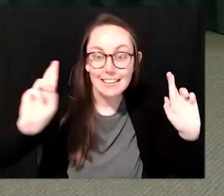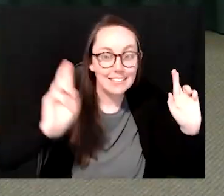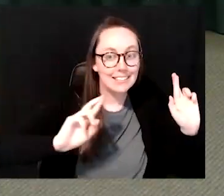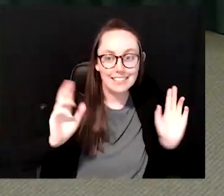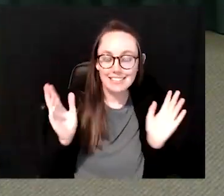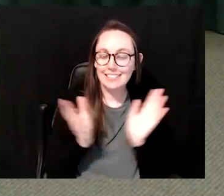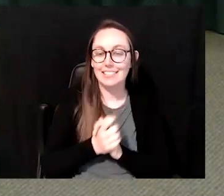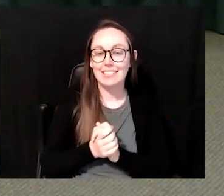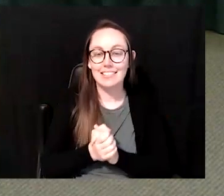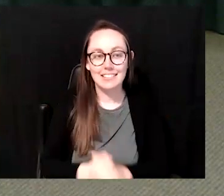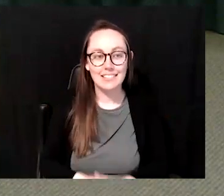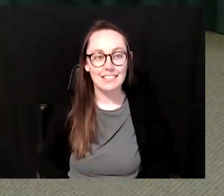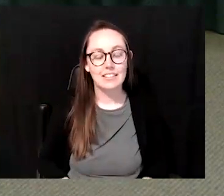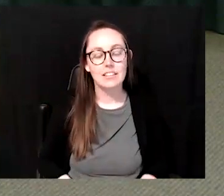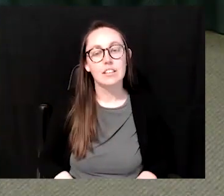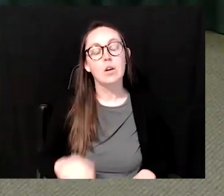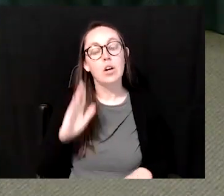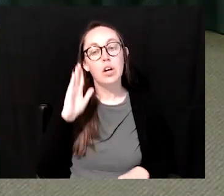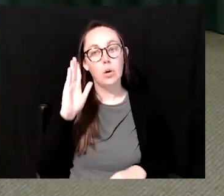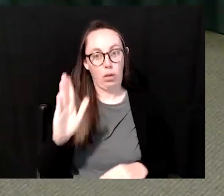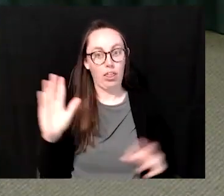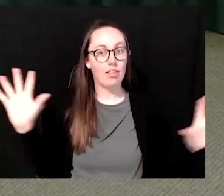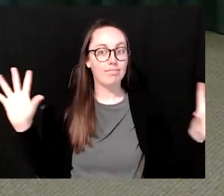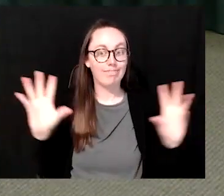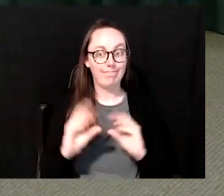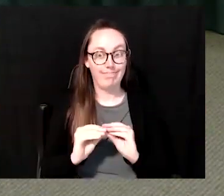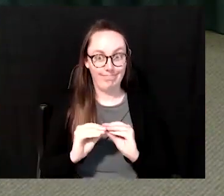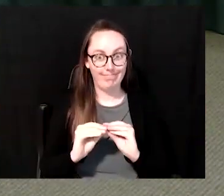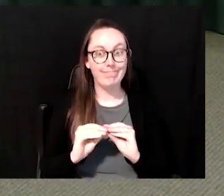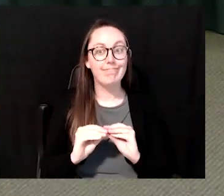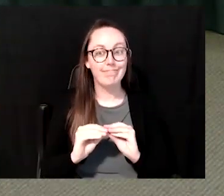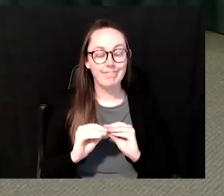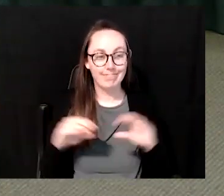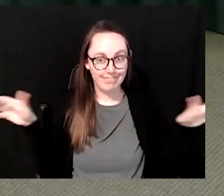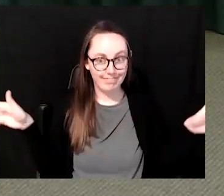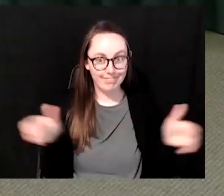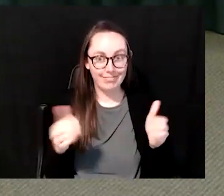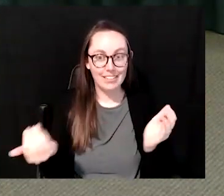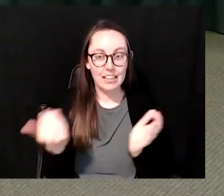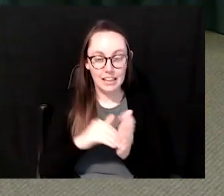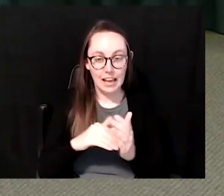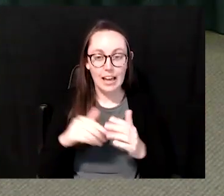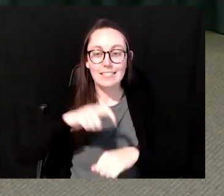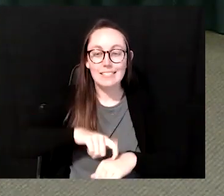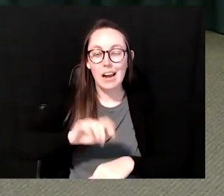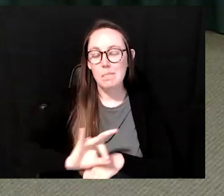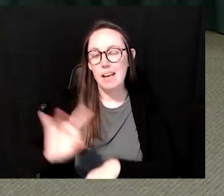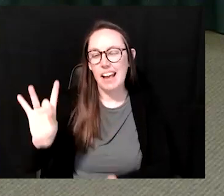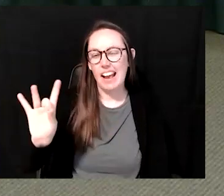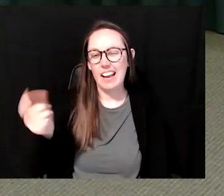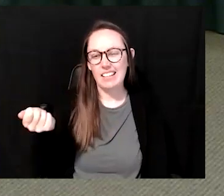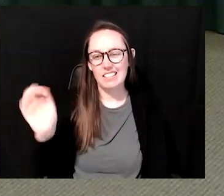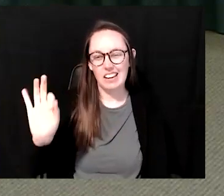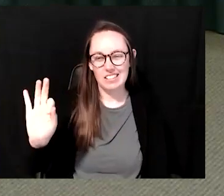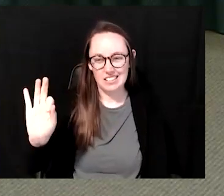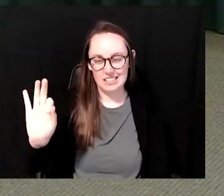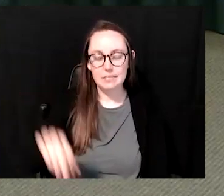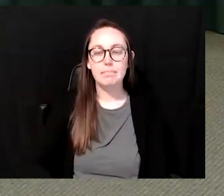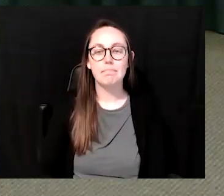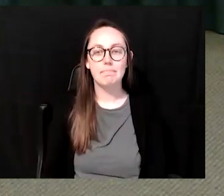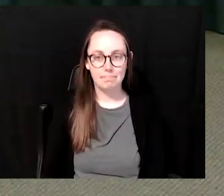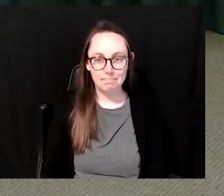so we're gonna reconvene the Brattleboro select board meeting uh it's 8 19. um okay